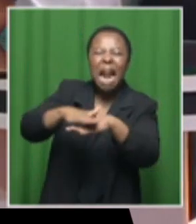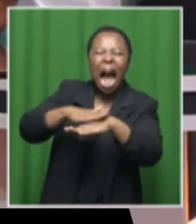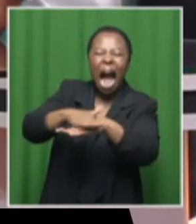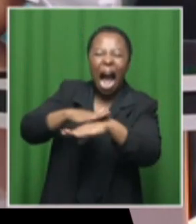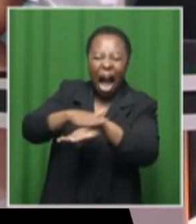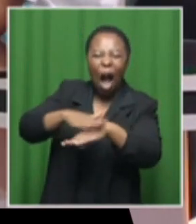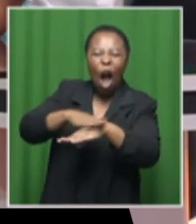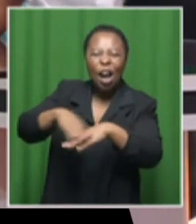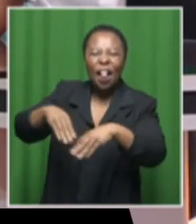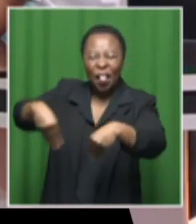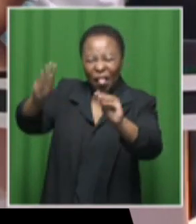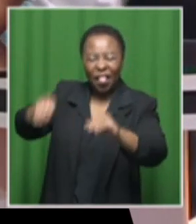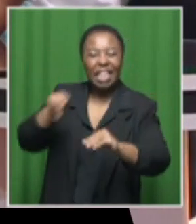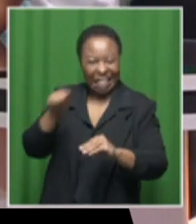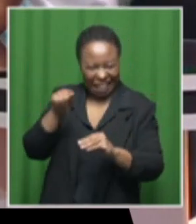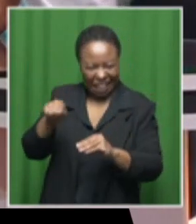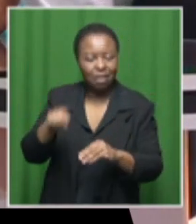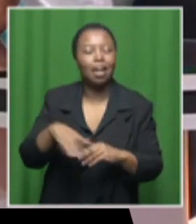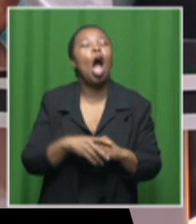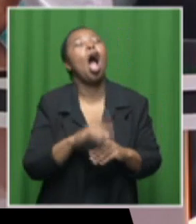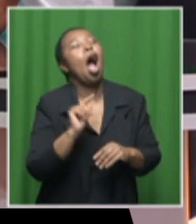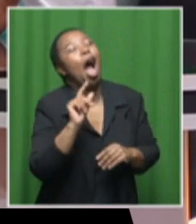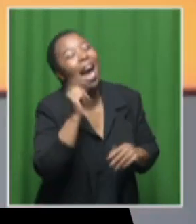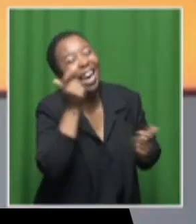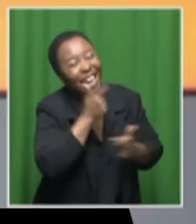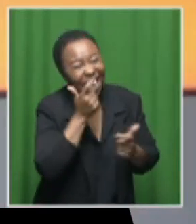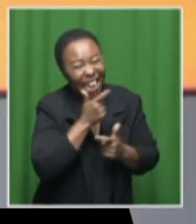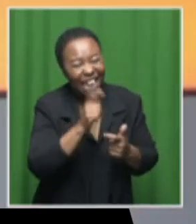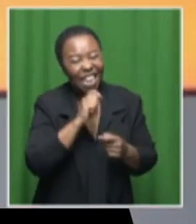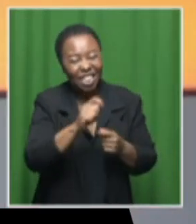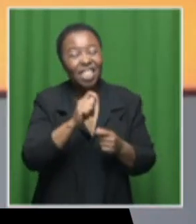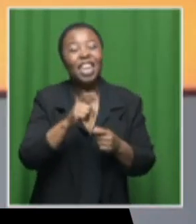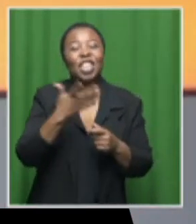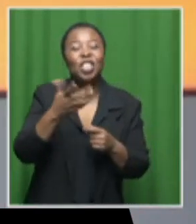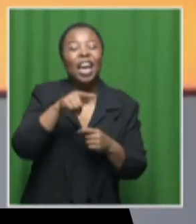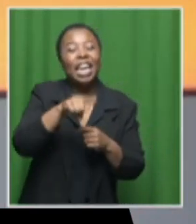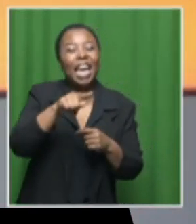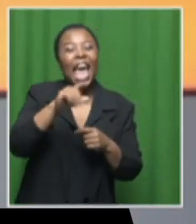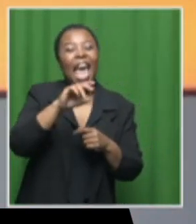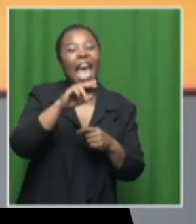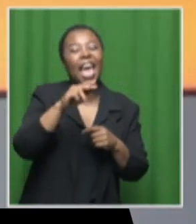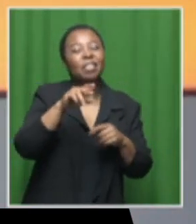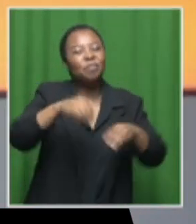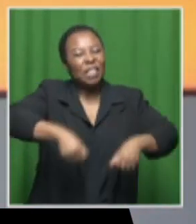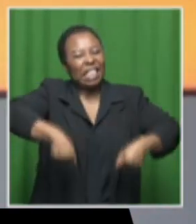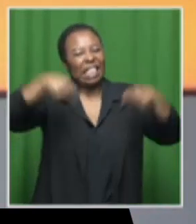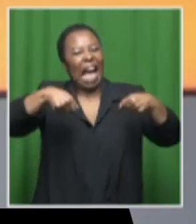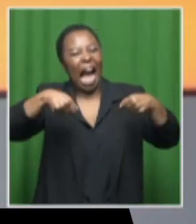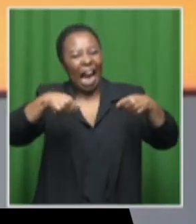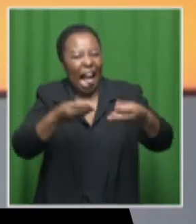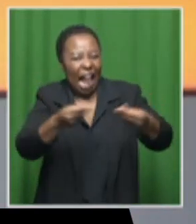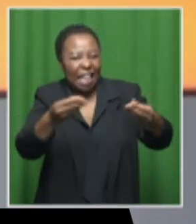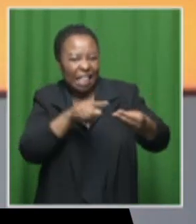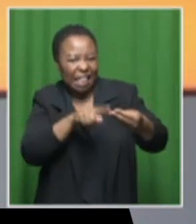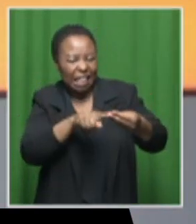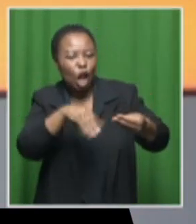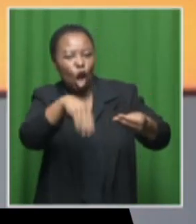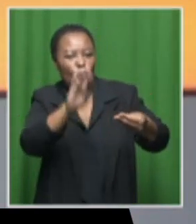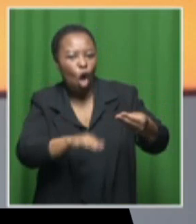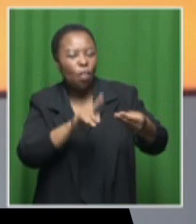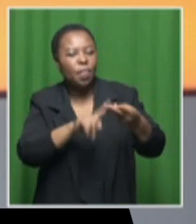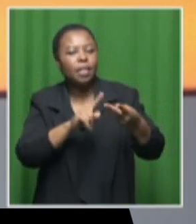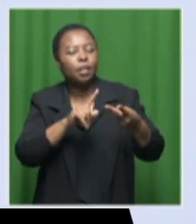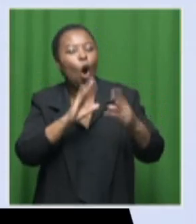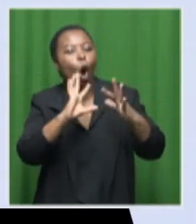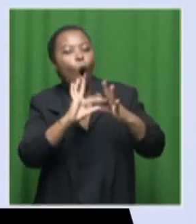I didn't see that one coming. So Tshepo, how do you see the connection between Hessian cloth and the concept of, home, rest, and